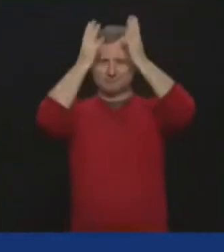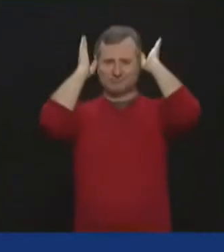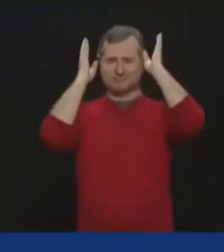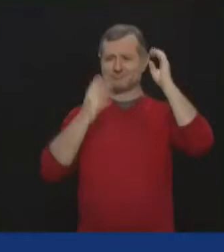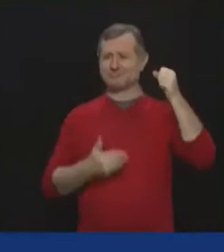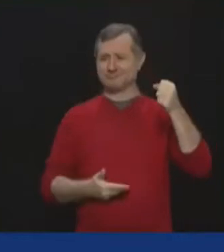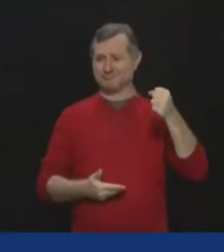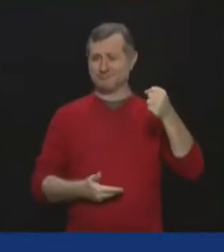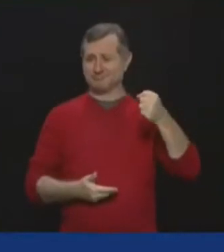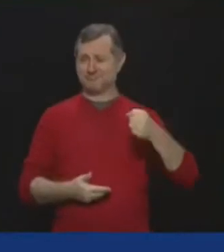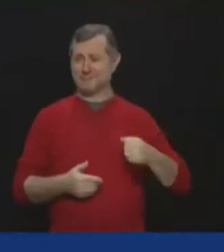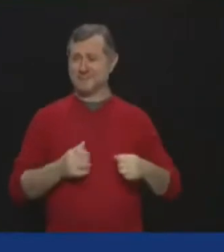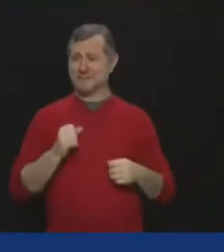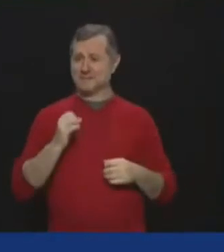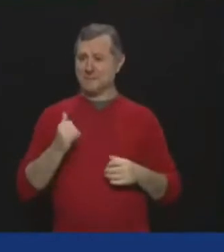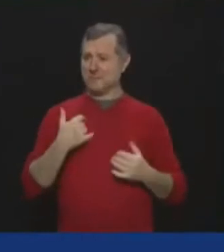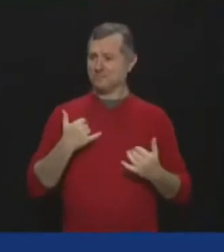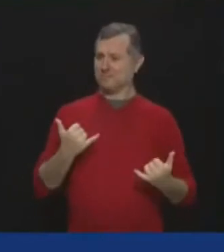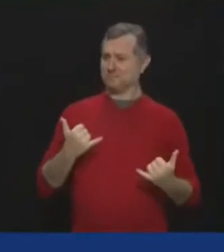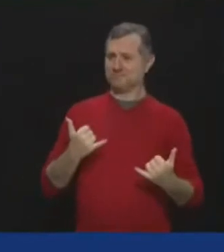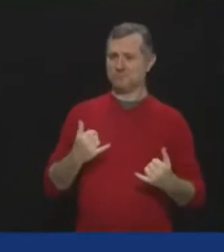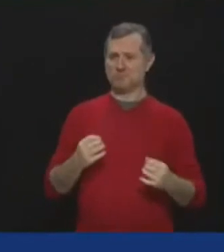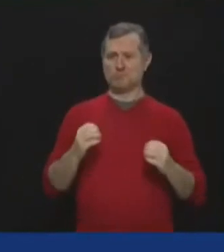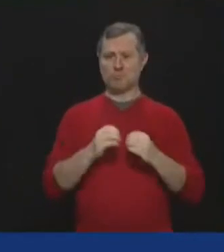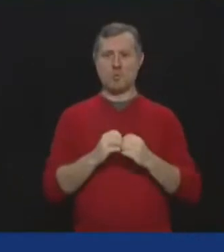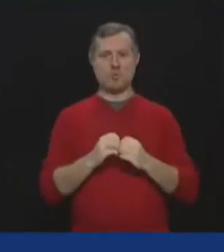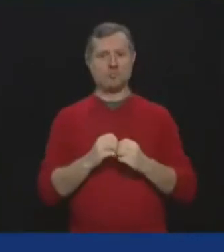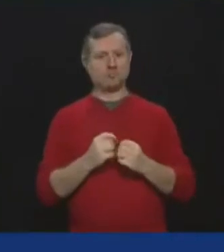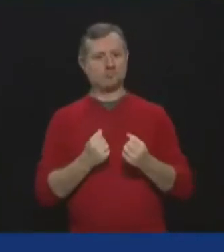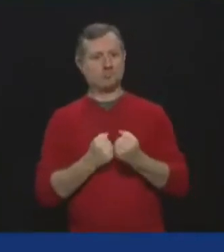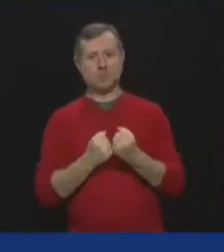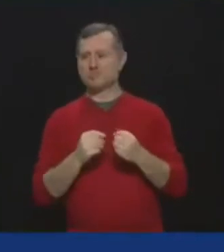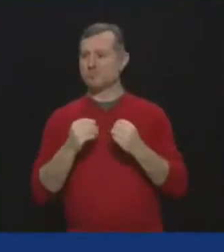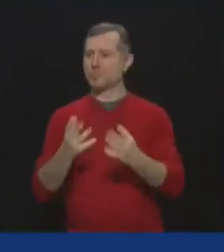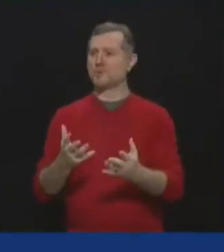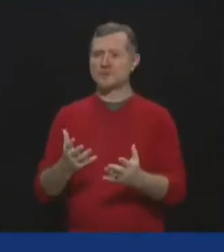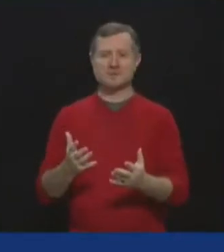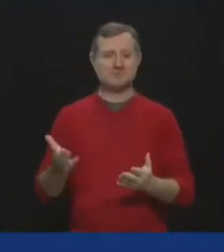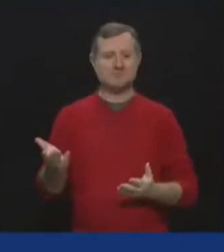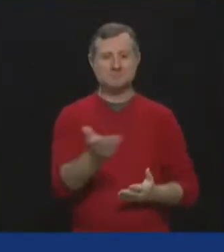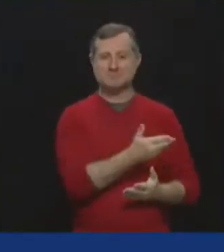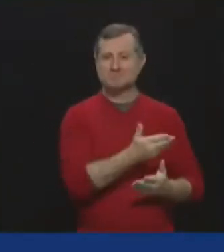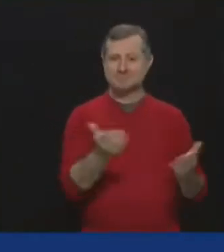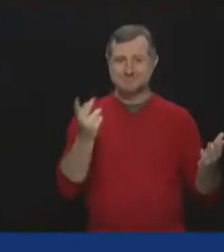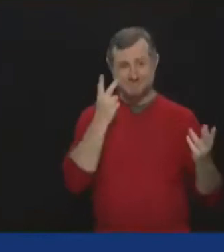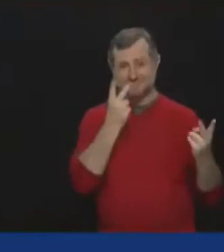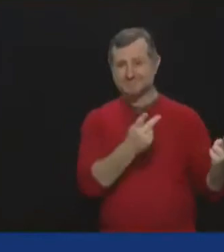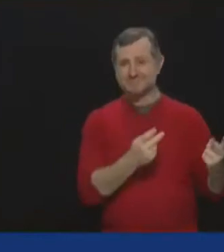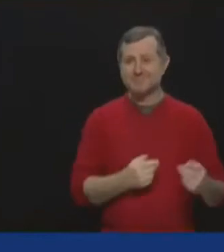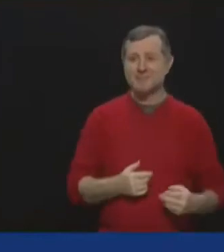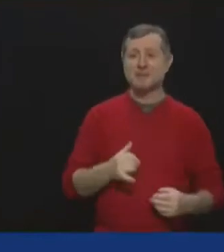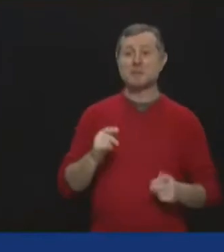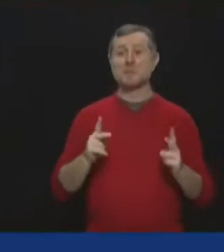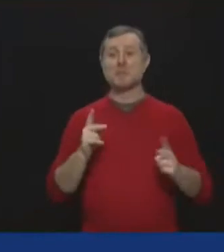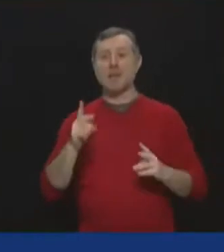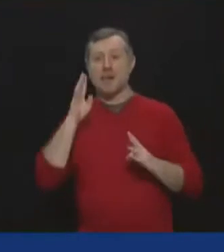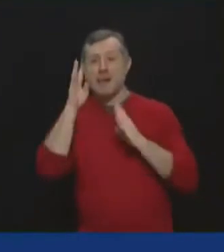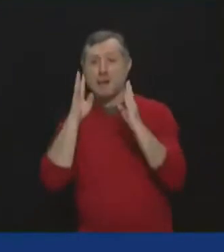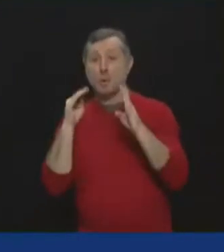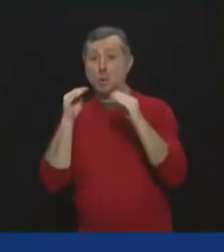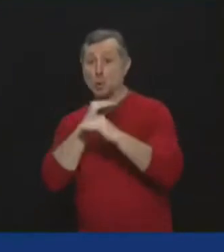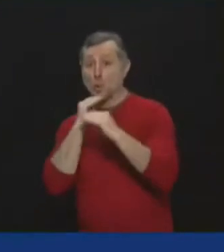getting more support for providers. We are breaking disinformation, and we're creating